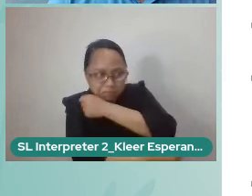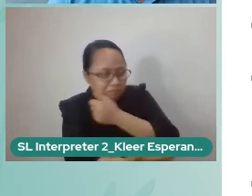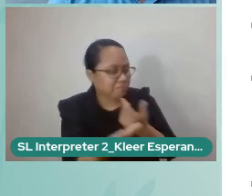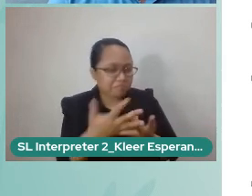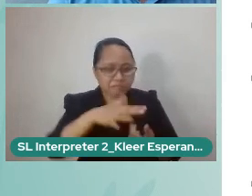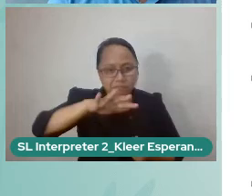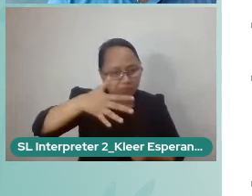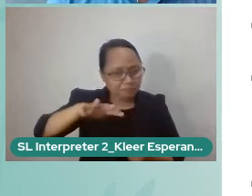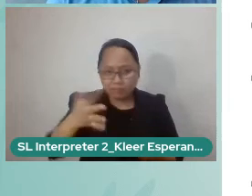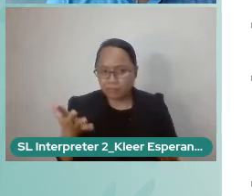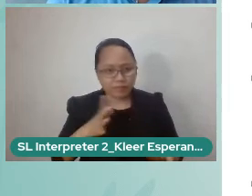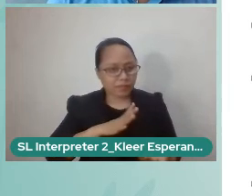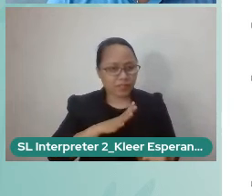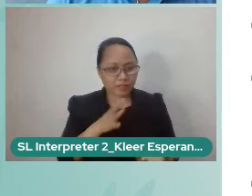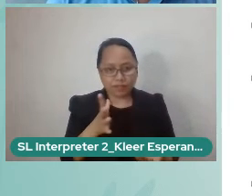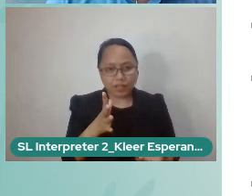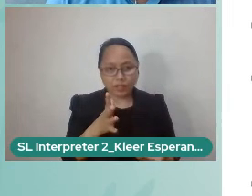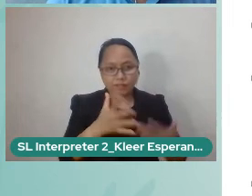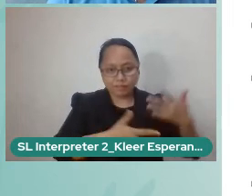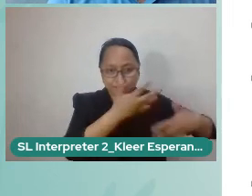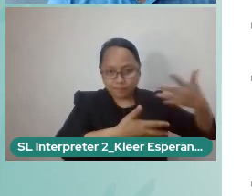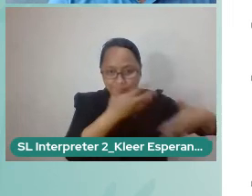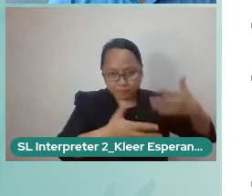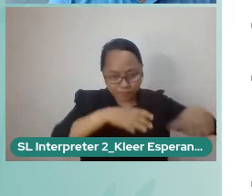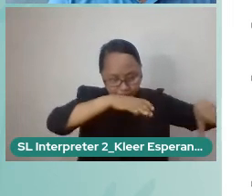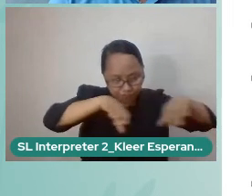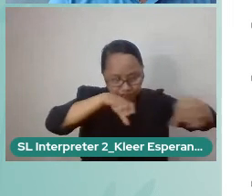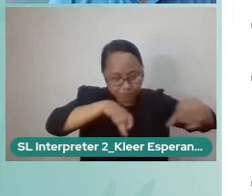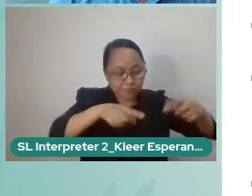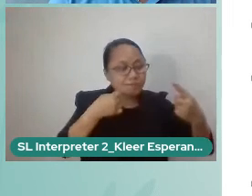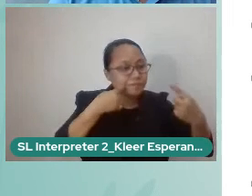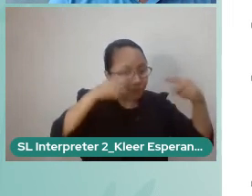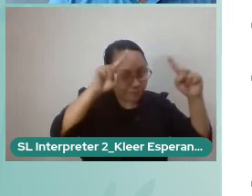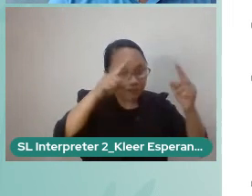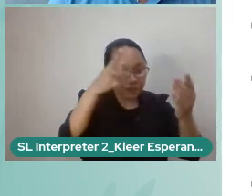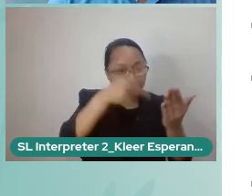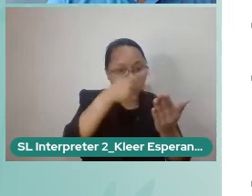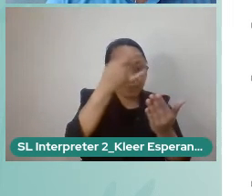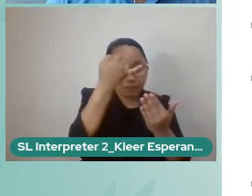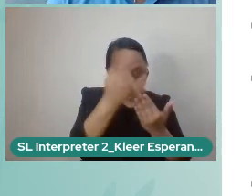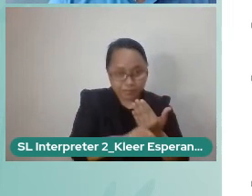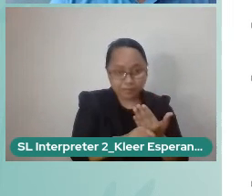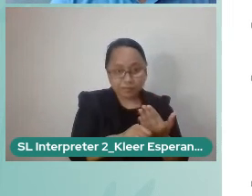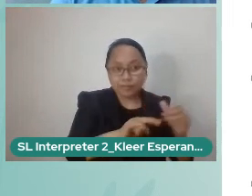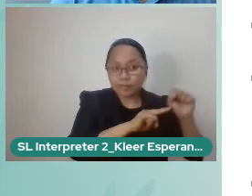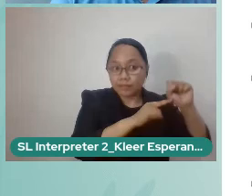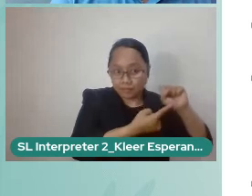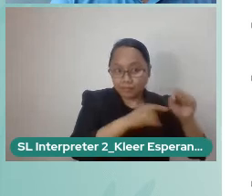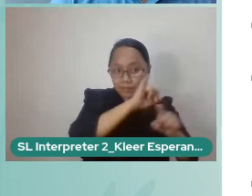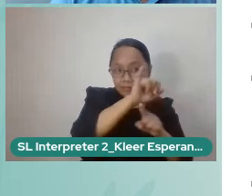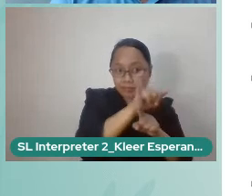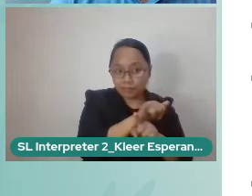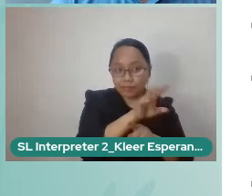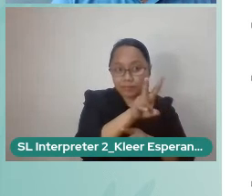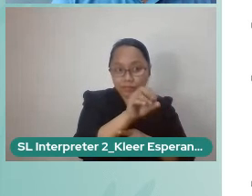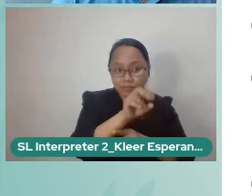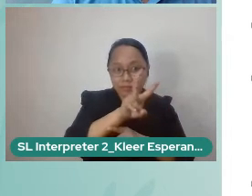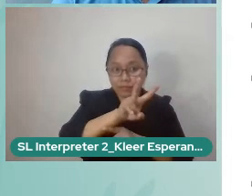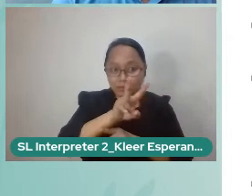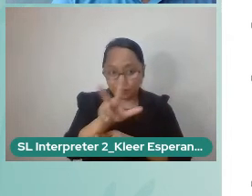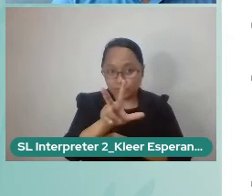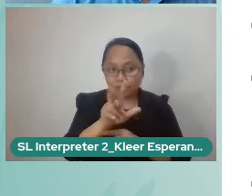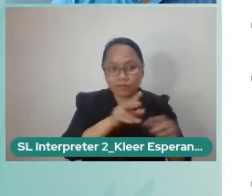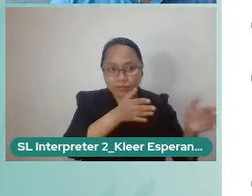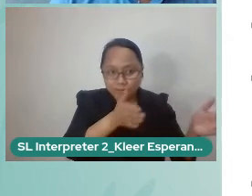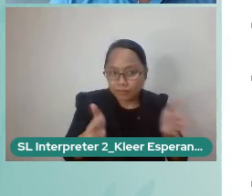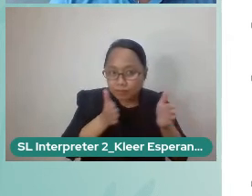we are currently implementing the Success Project. It will end July 2023, but we plan, of course,